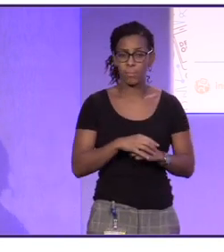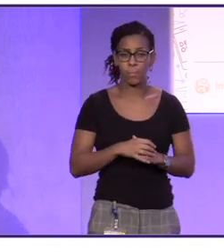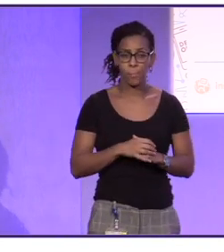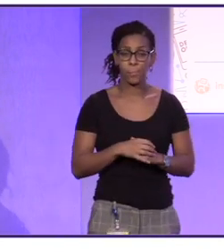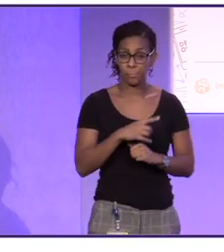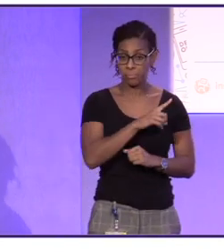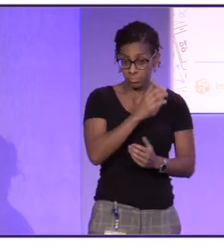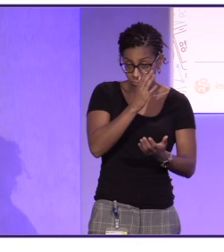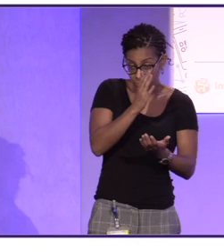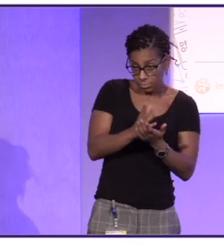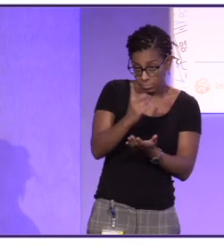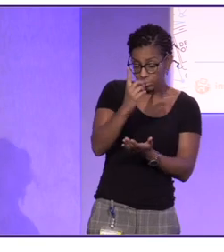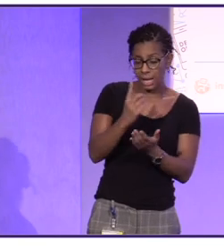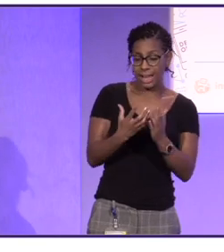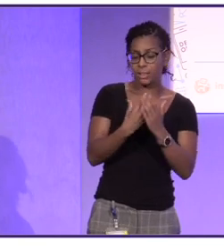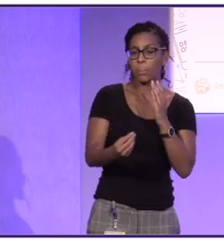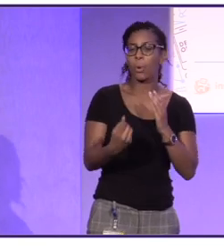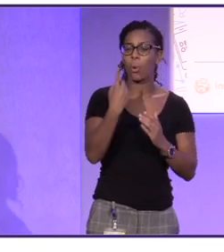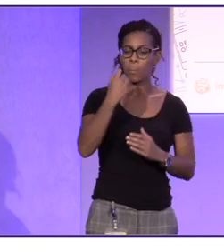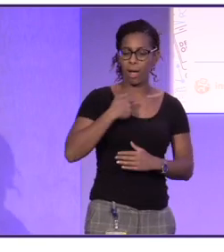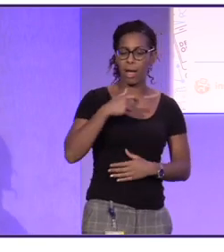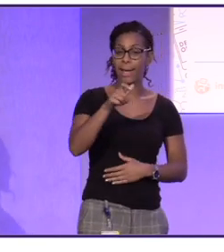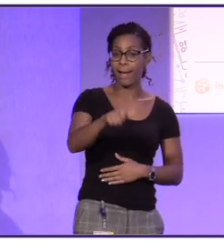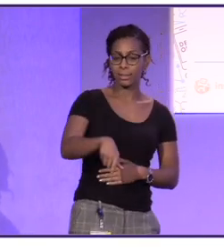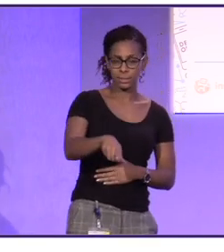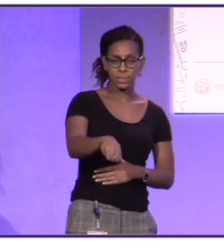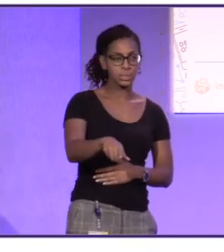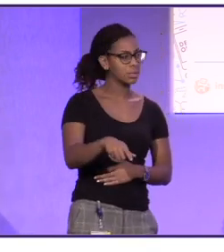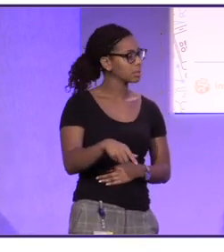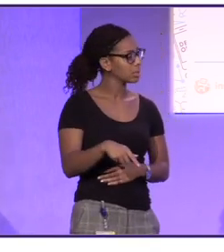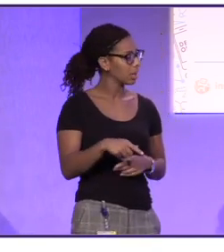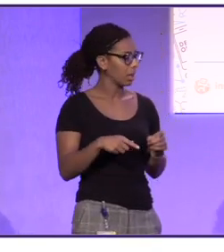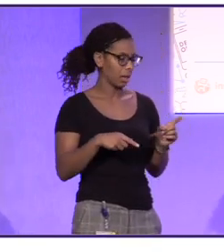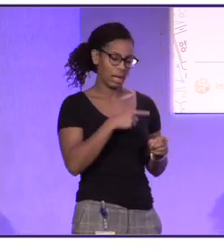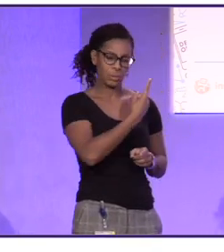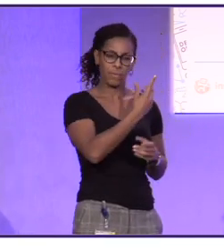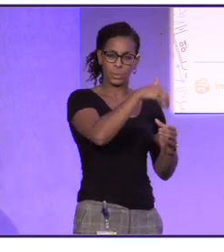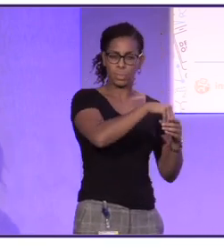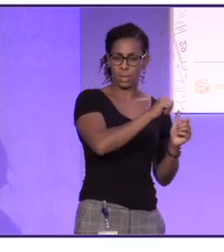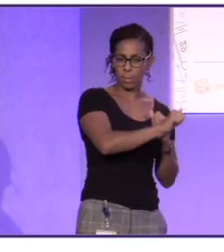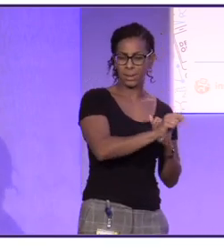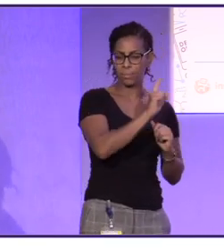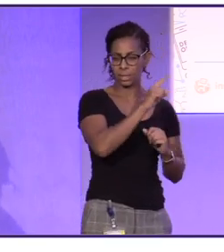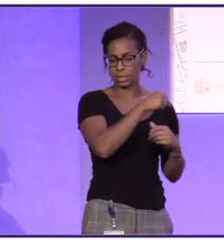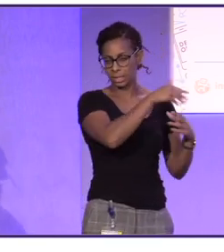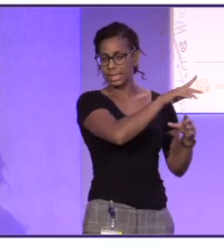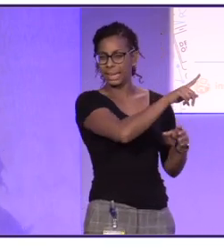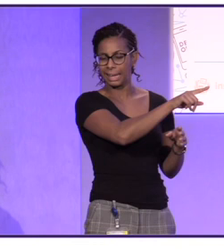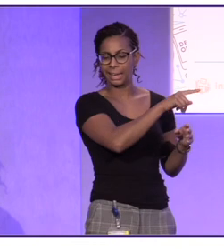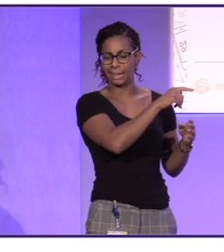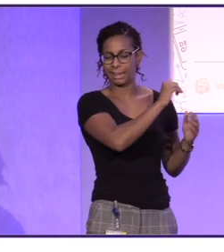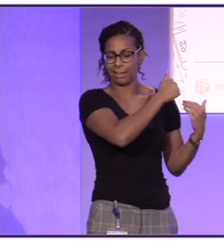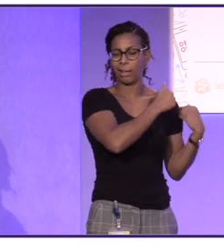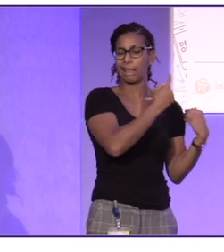my customers, Oliver was in the same company, but he did not solve that hard problems. He solved the easier ones.